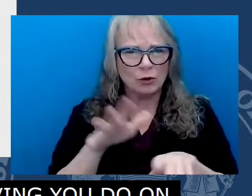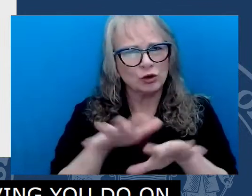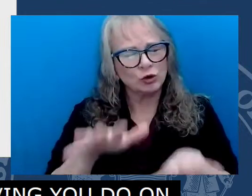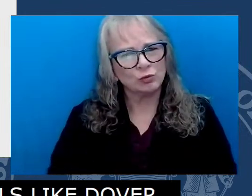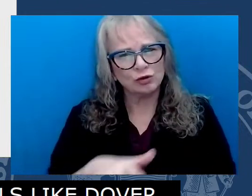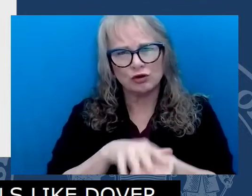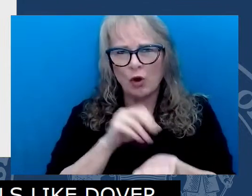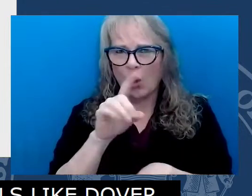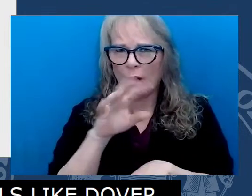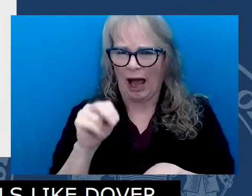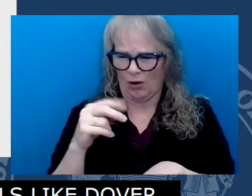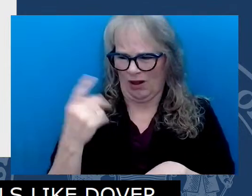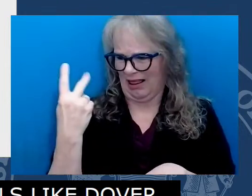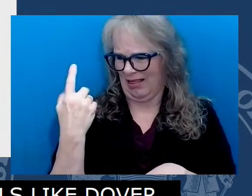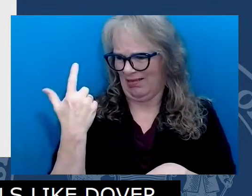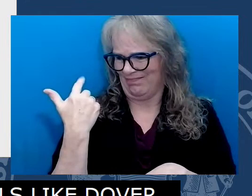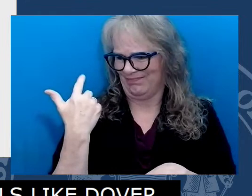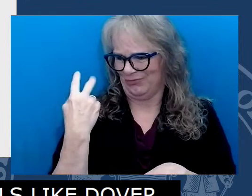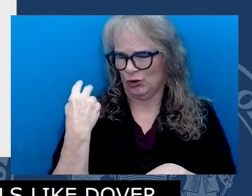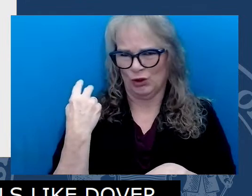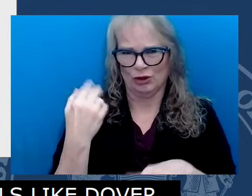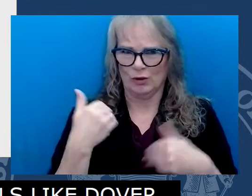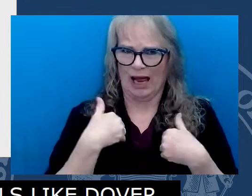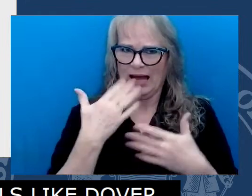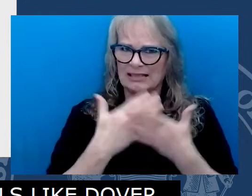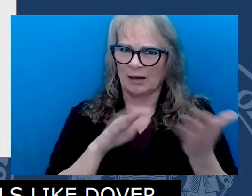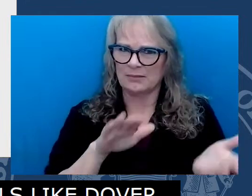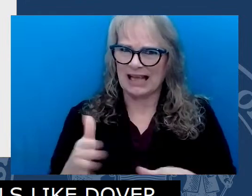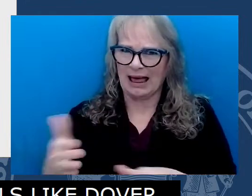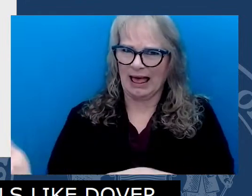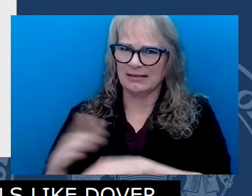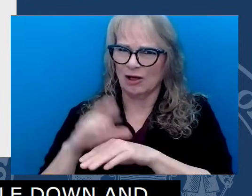couple of years with fatalities on our roadways up and down Delaware.